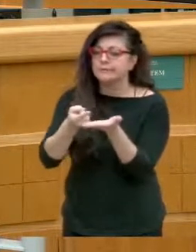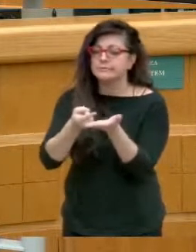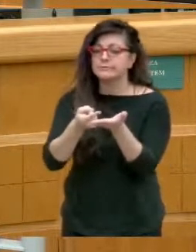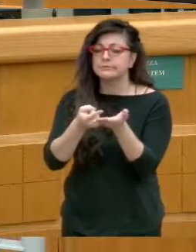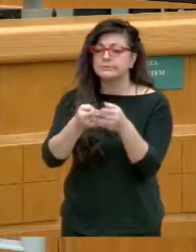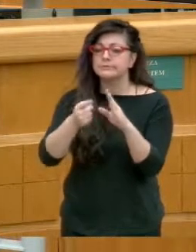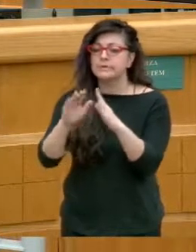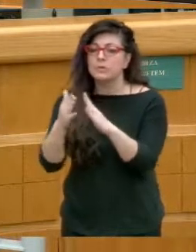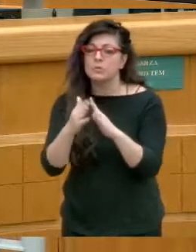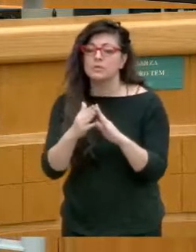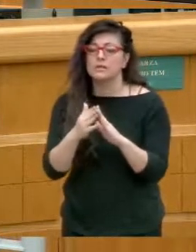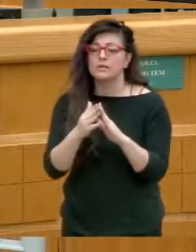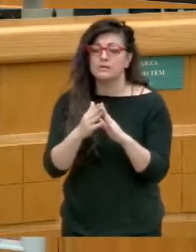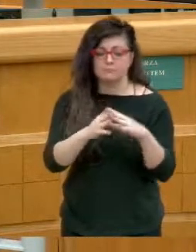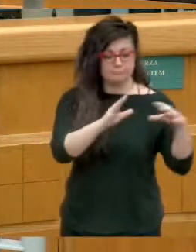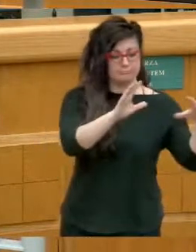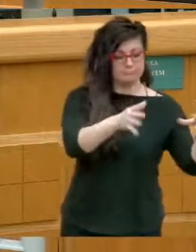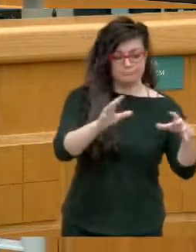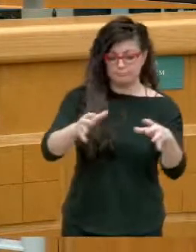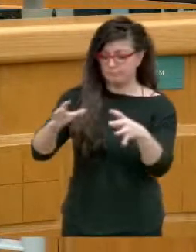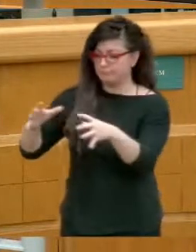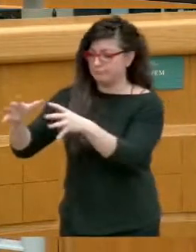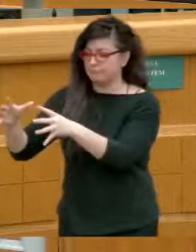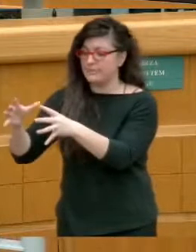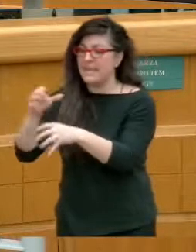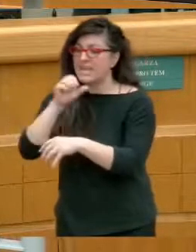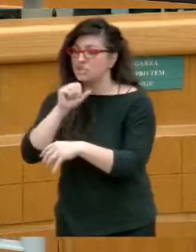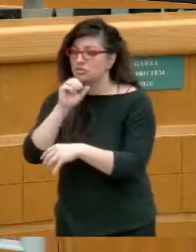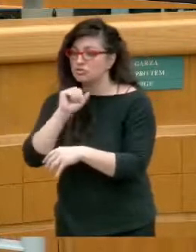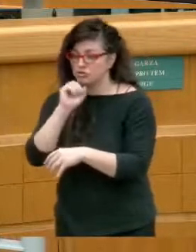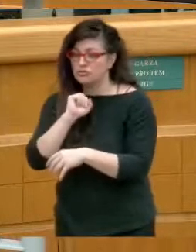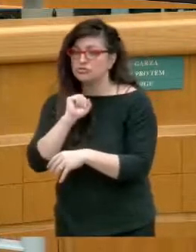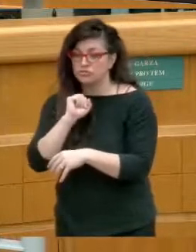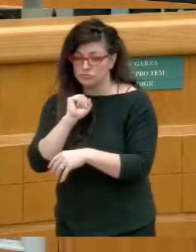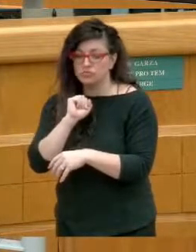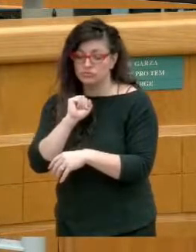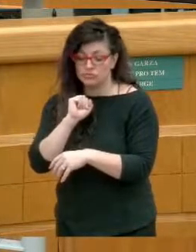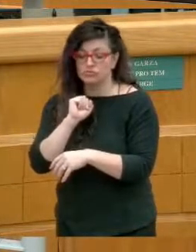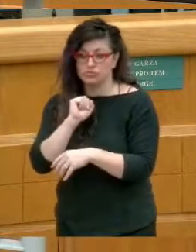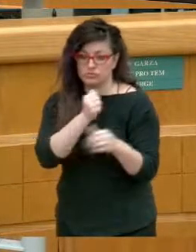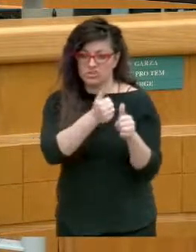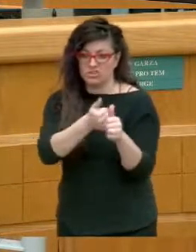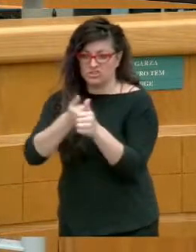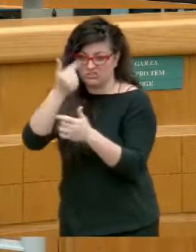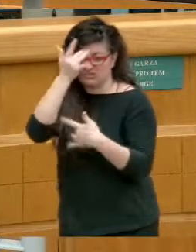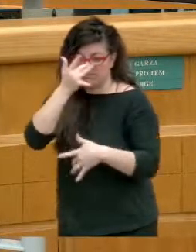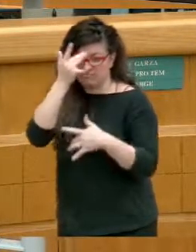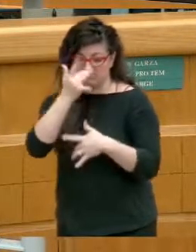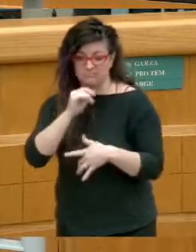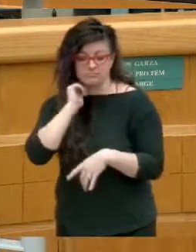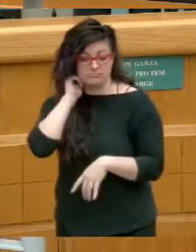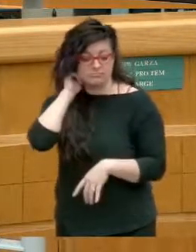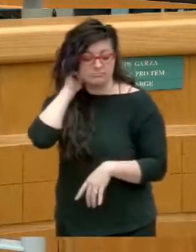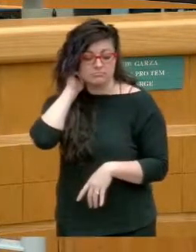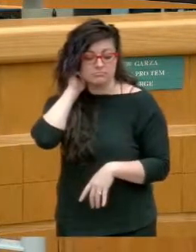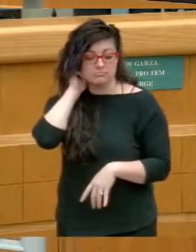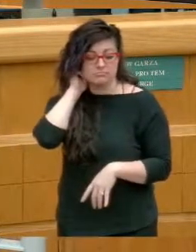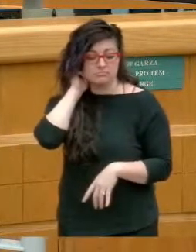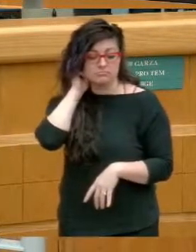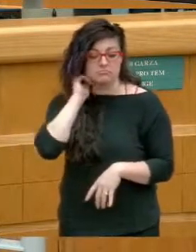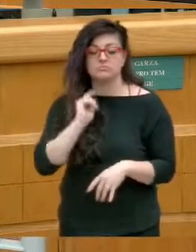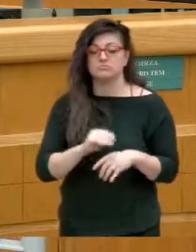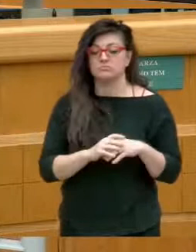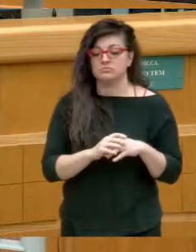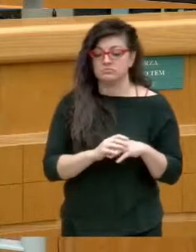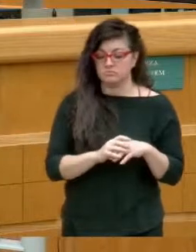distribution of by age group. We have 9 different age categories that we place the cases based obviously on